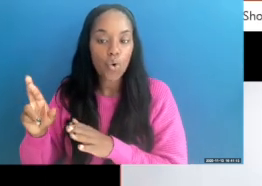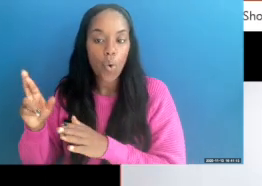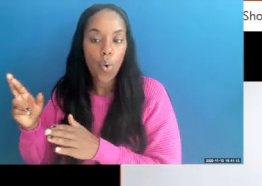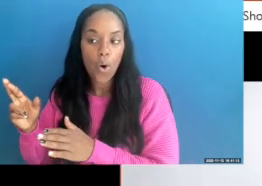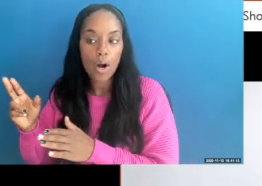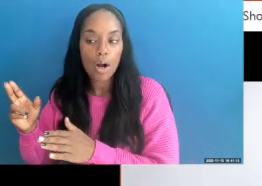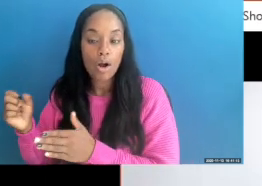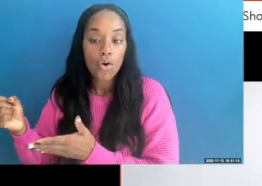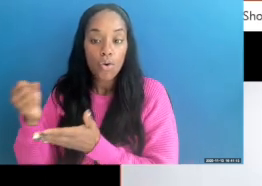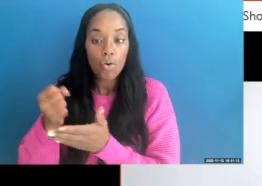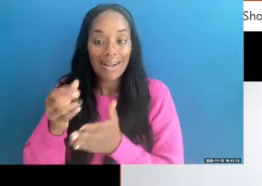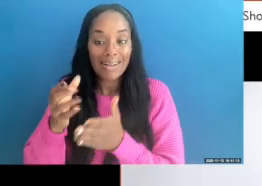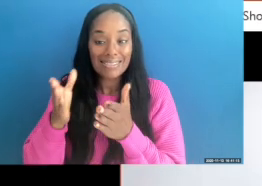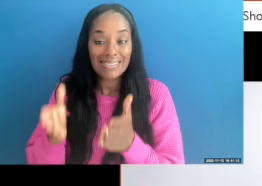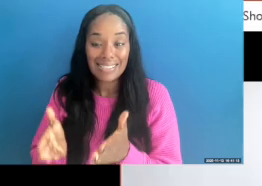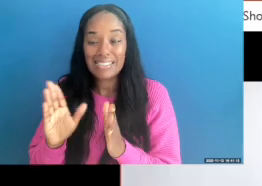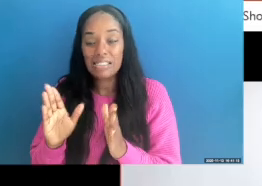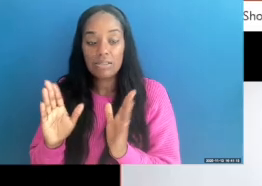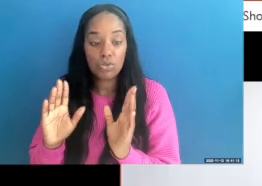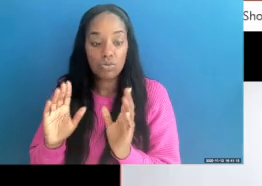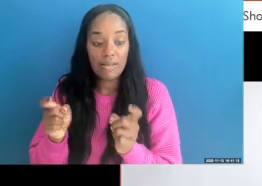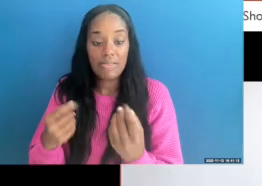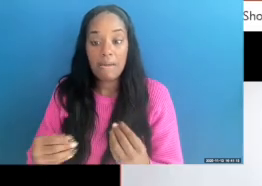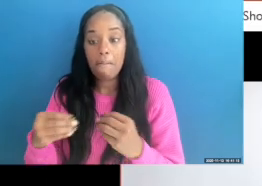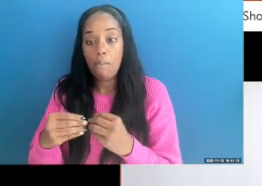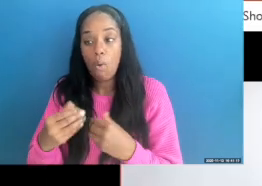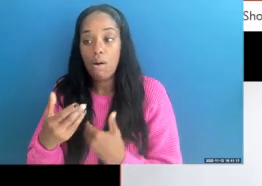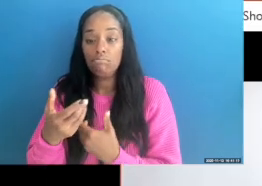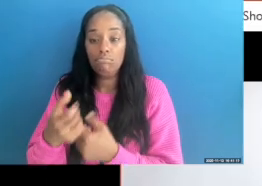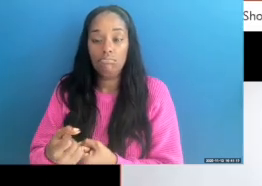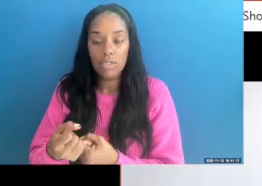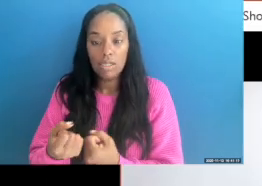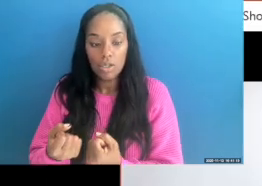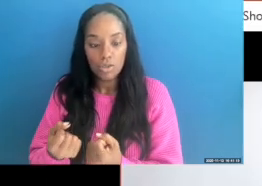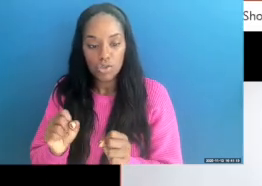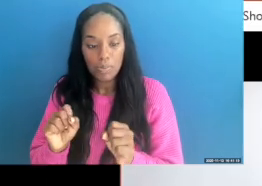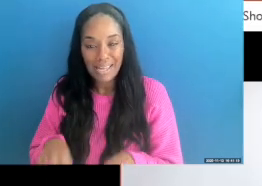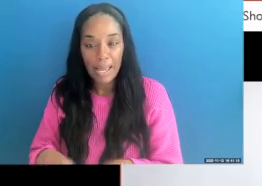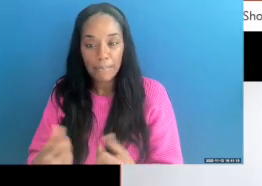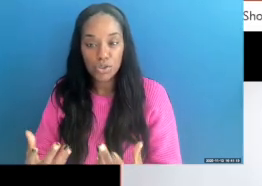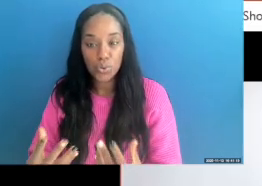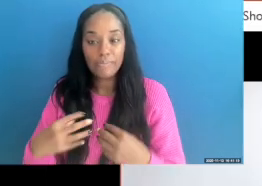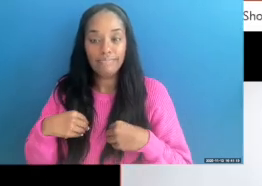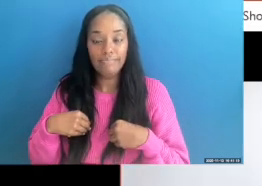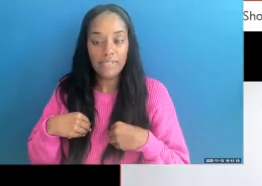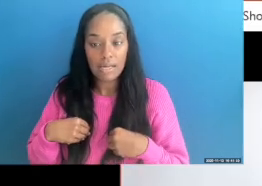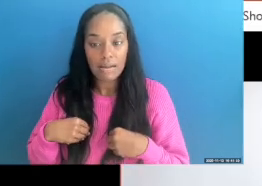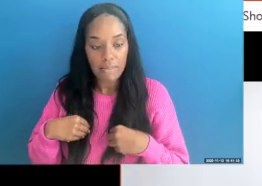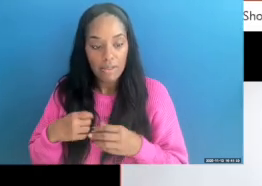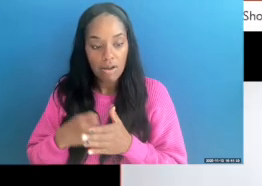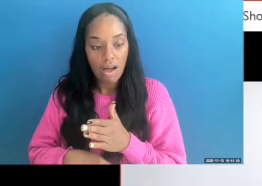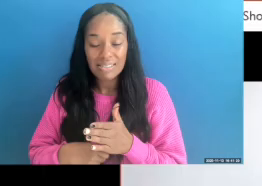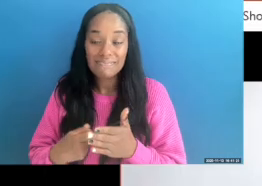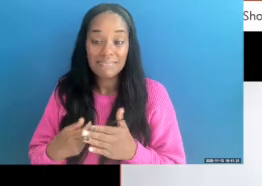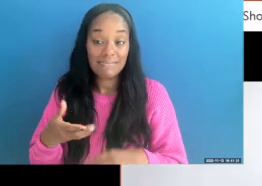grantees some flexibility and more power or confidence to be able to absorb the